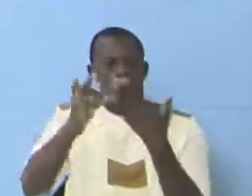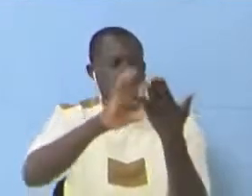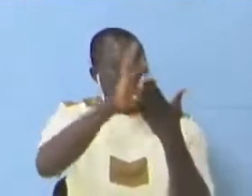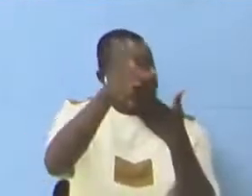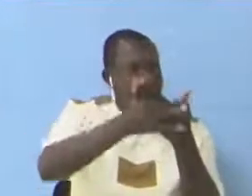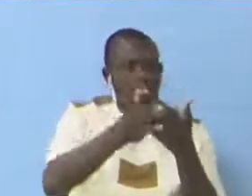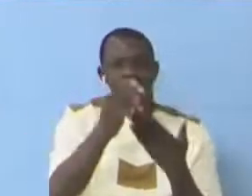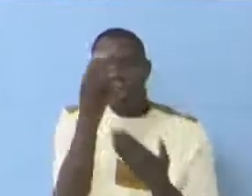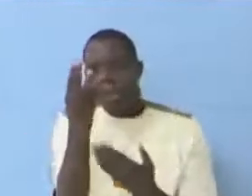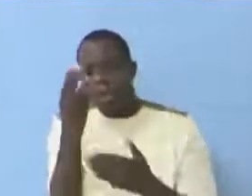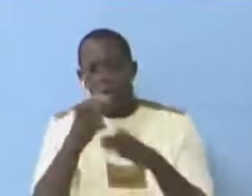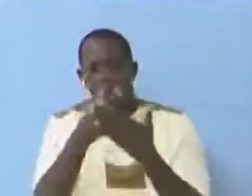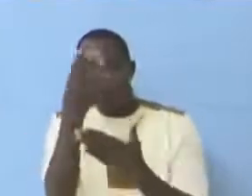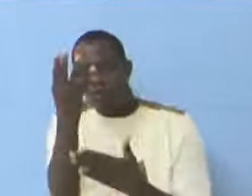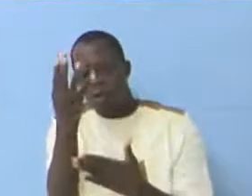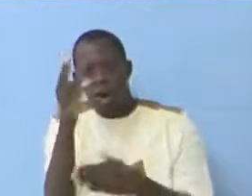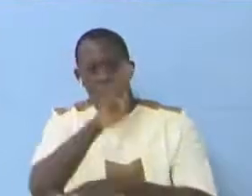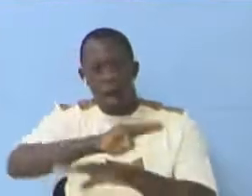Banjul.